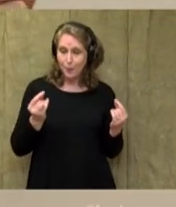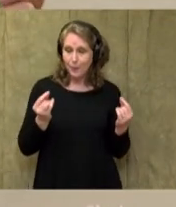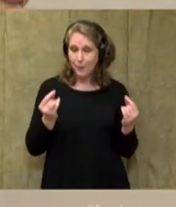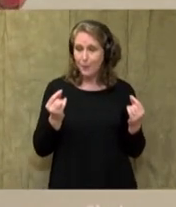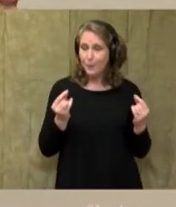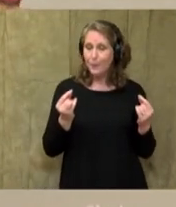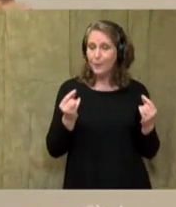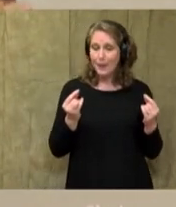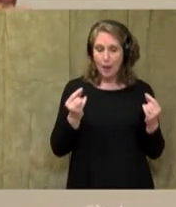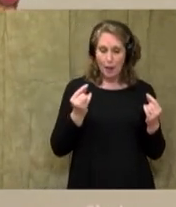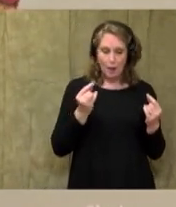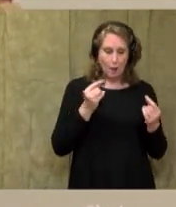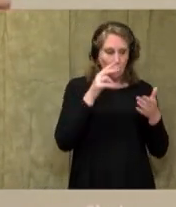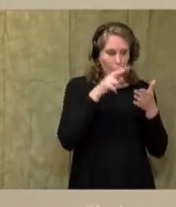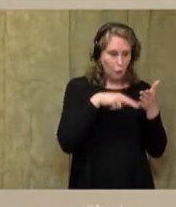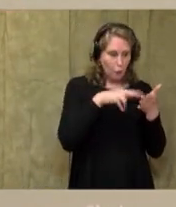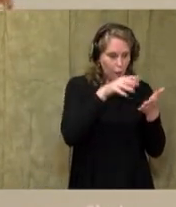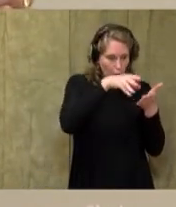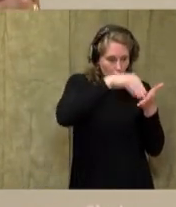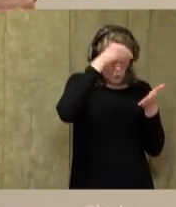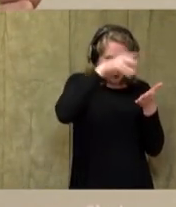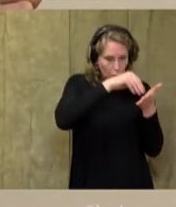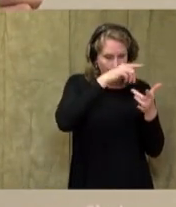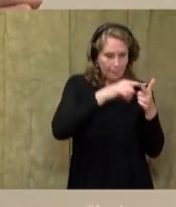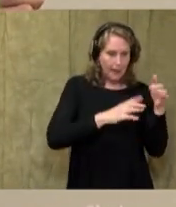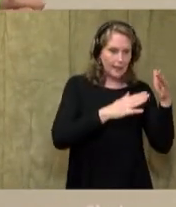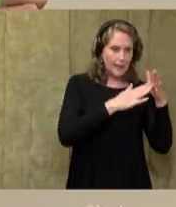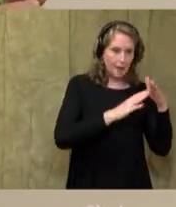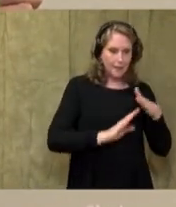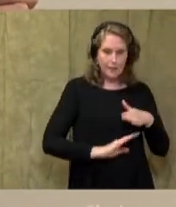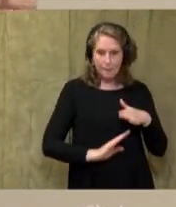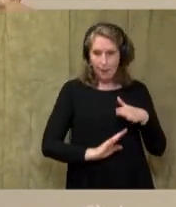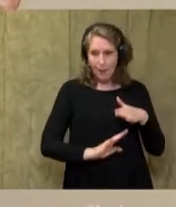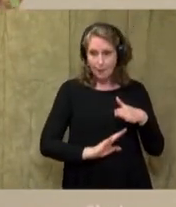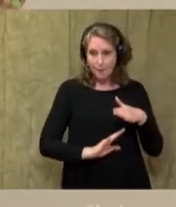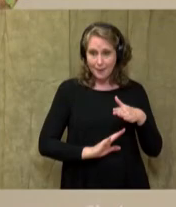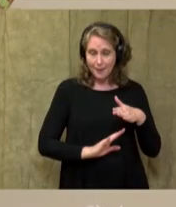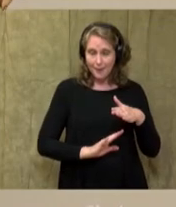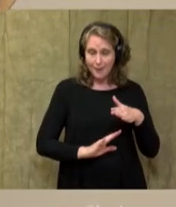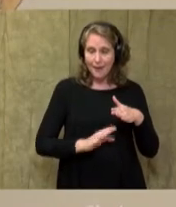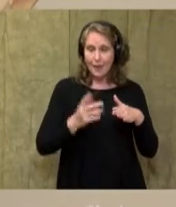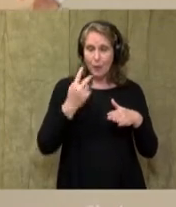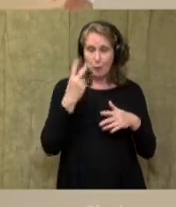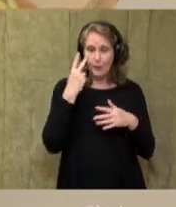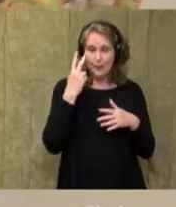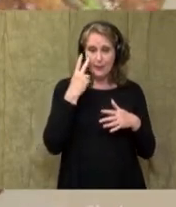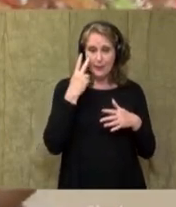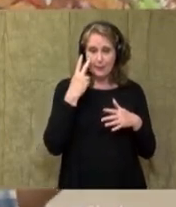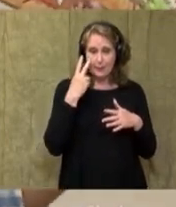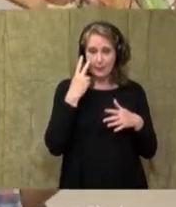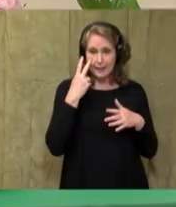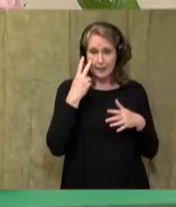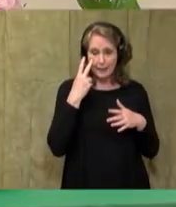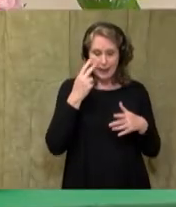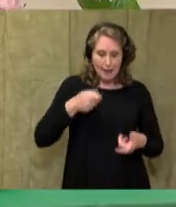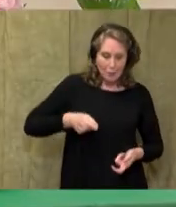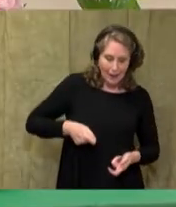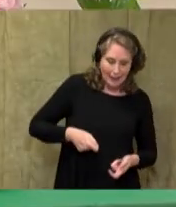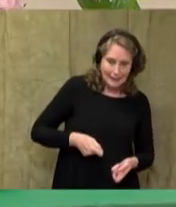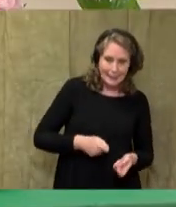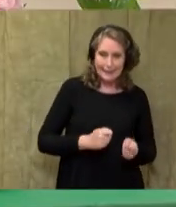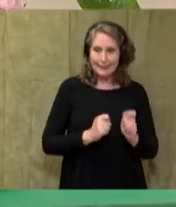to take what we just read about tops and bottoms, about our story, and we're going to see if we can dig